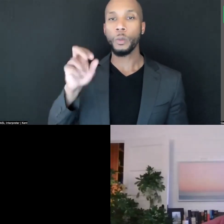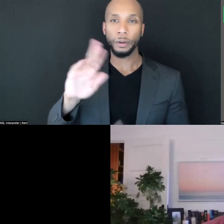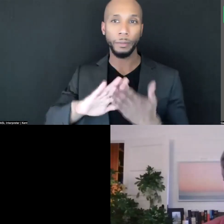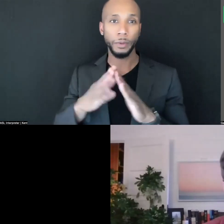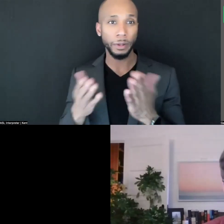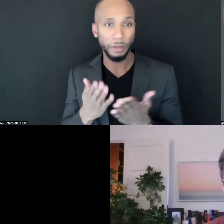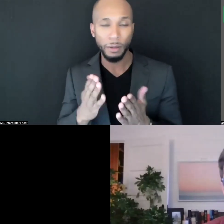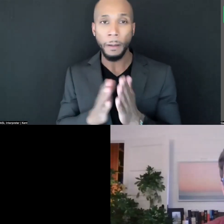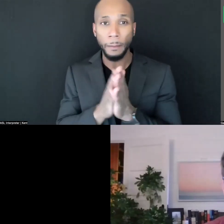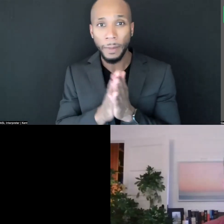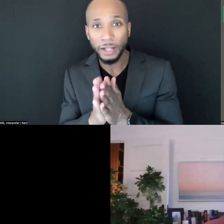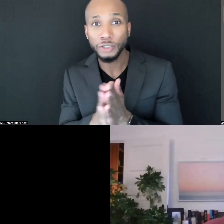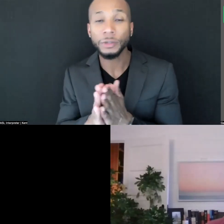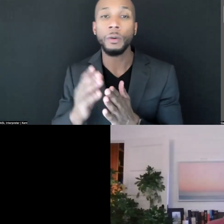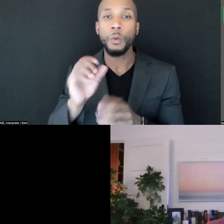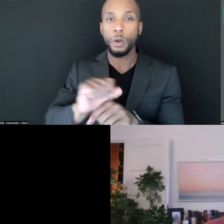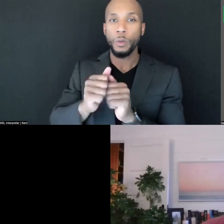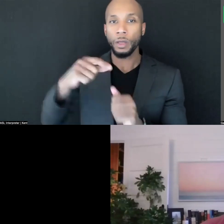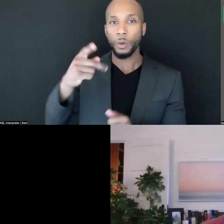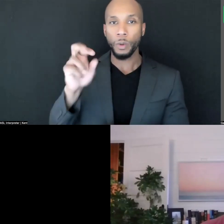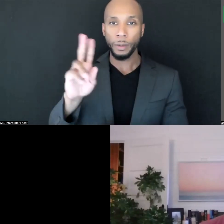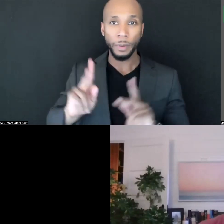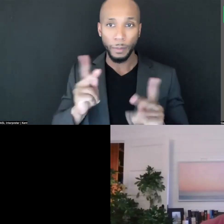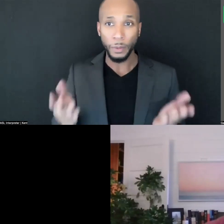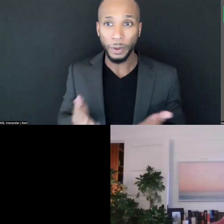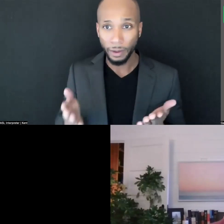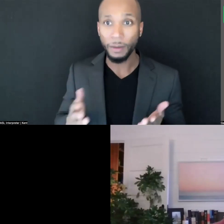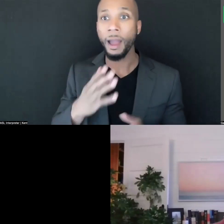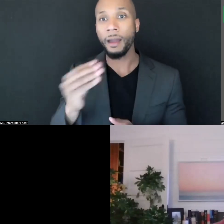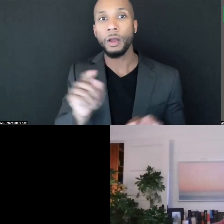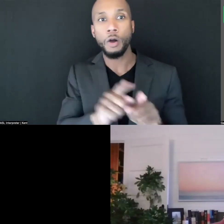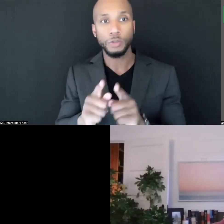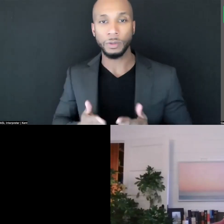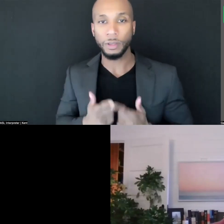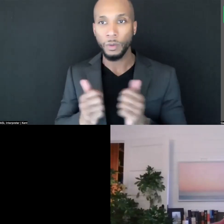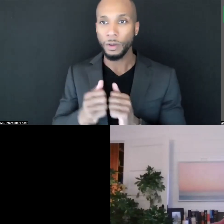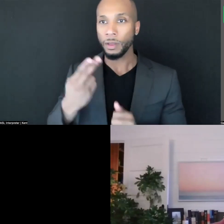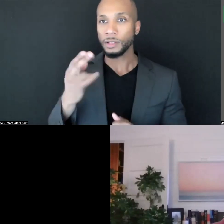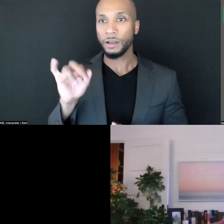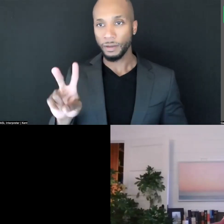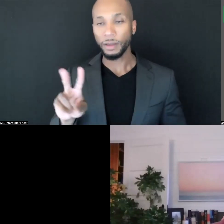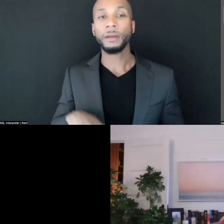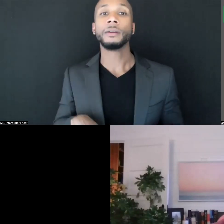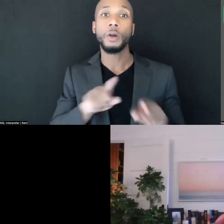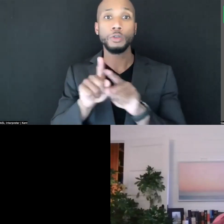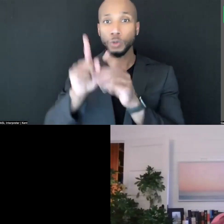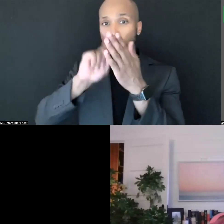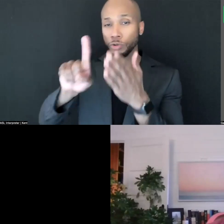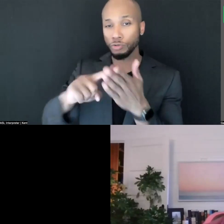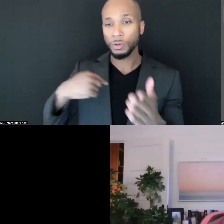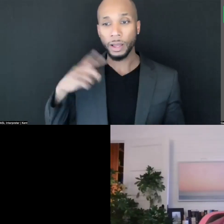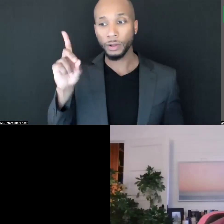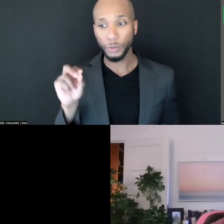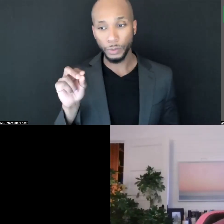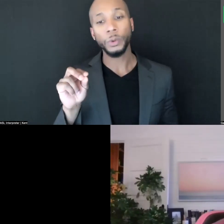queer folks in Southern Appalachia, but also with HIV with myself. Um, but also the research that I do,